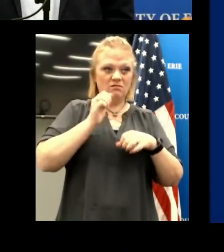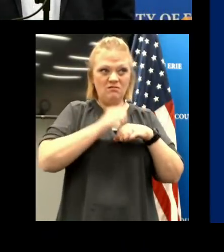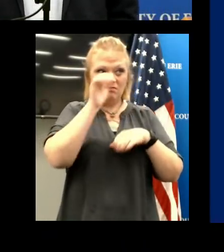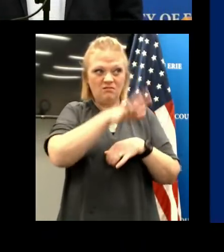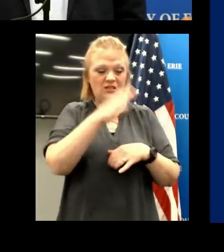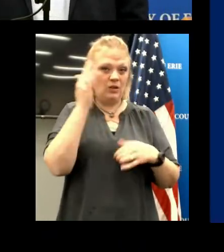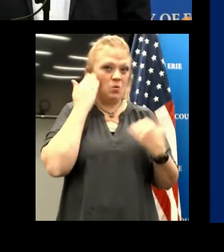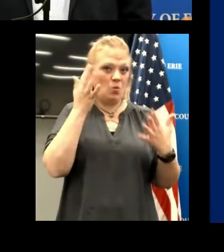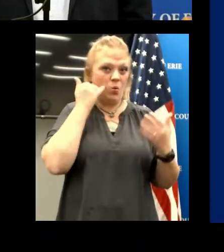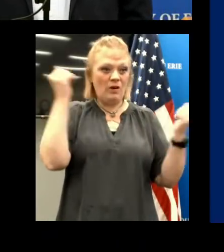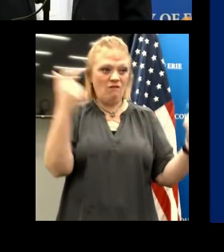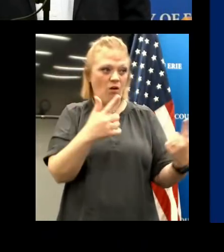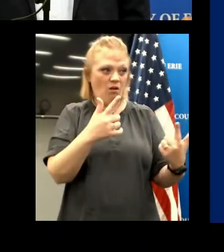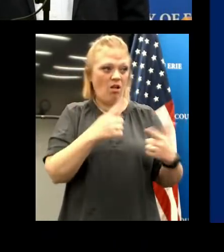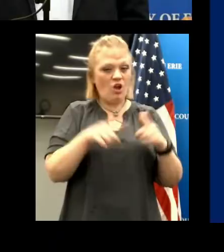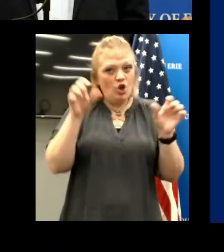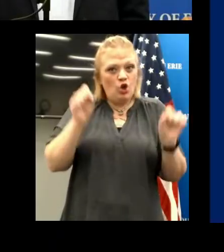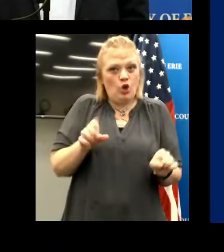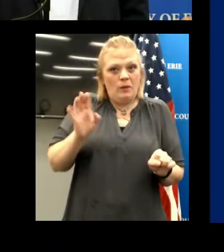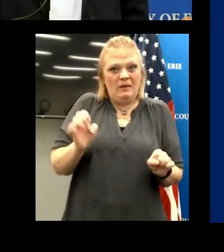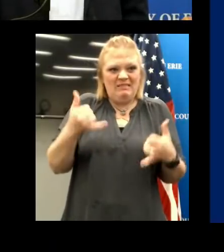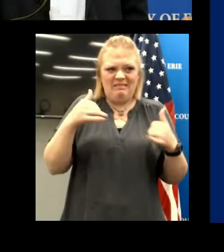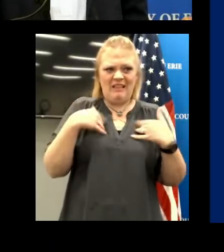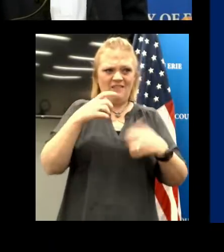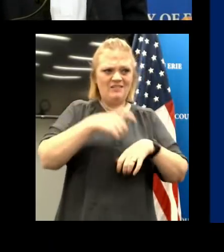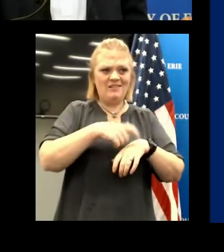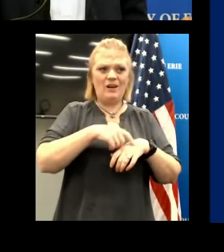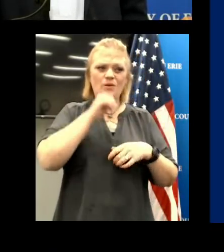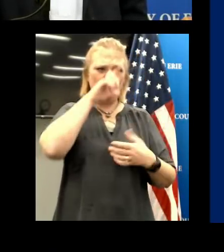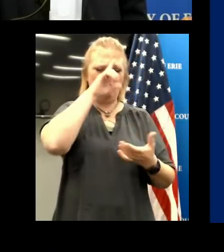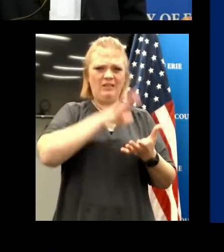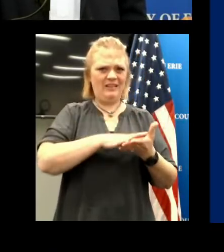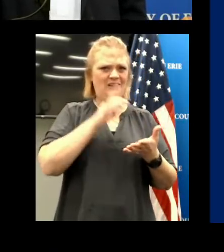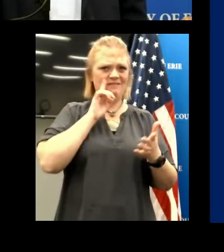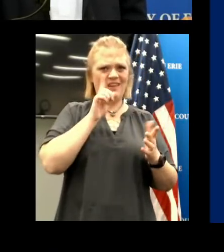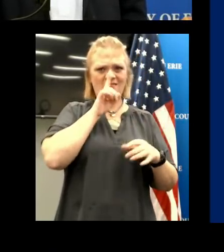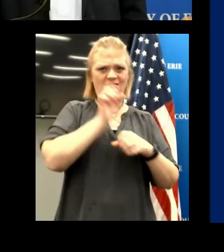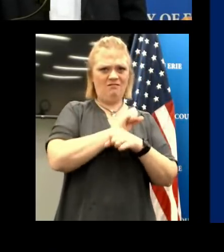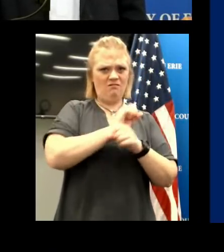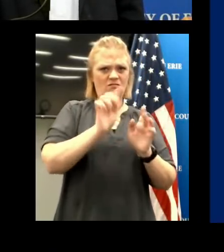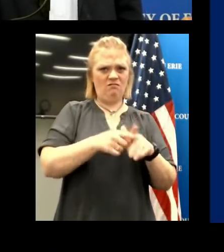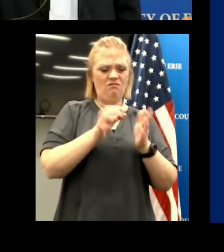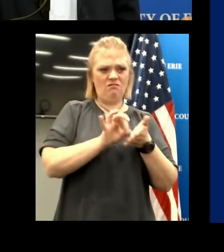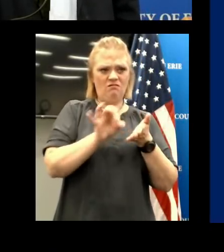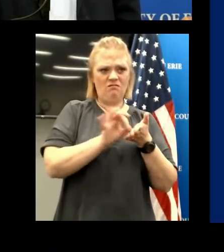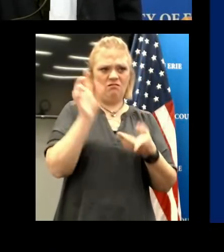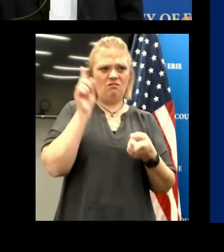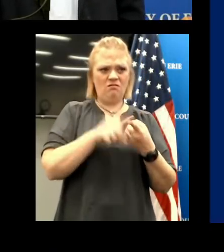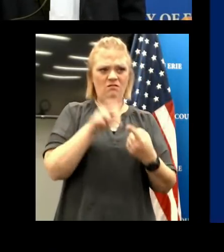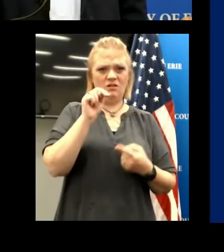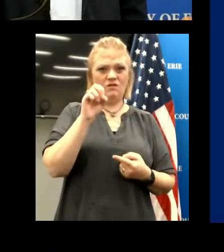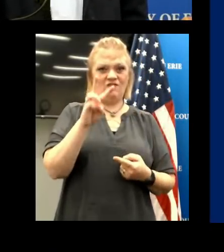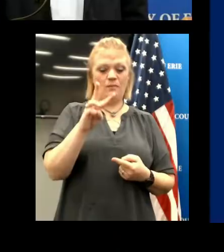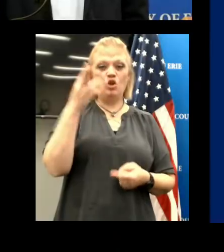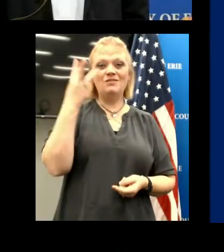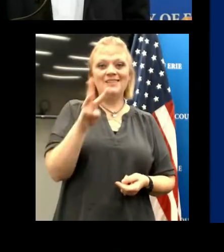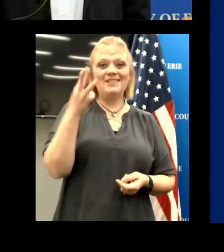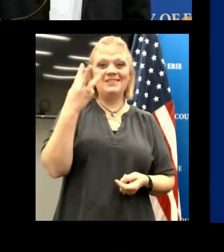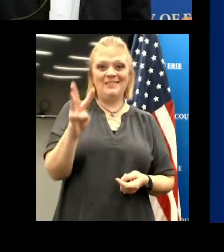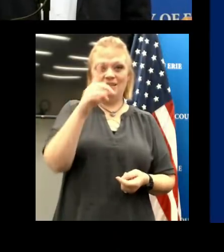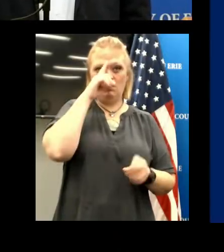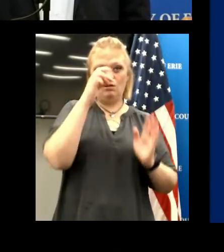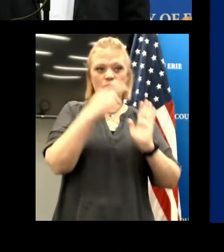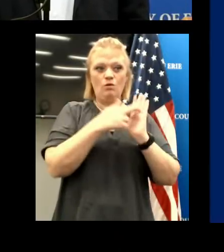could be. They have time. I don't believe they actually start counting until approximately November 16th because of the